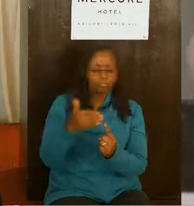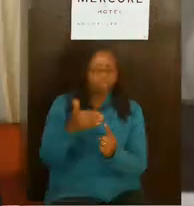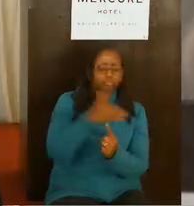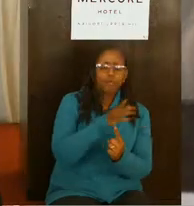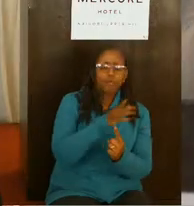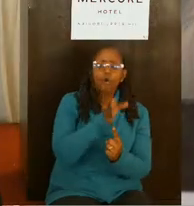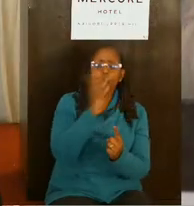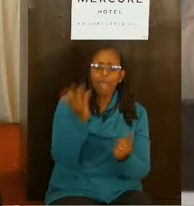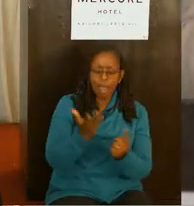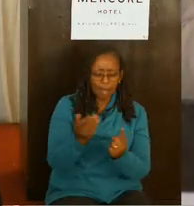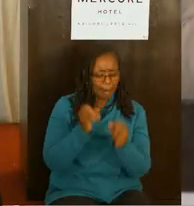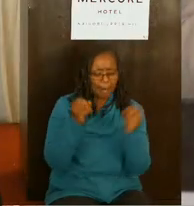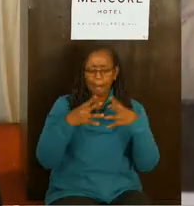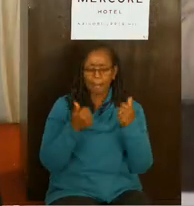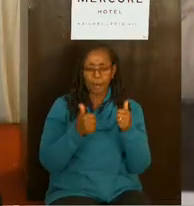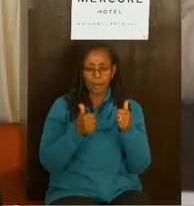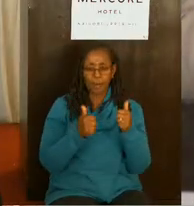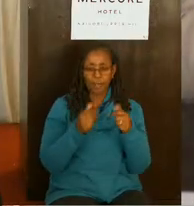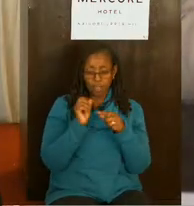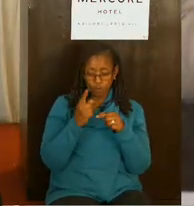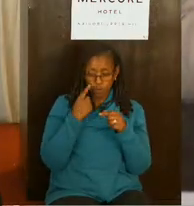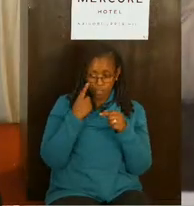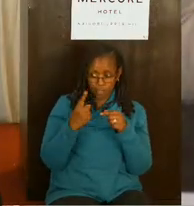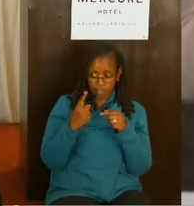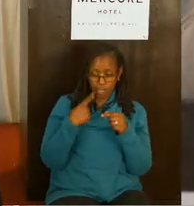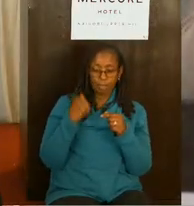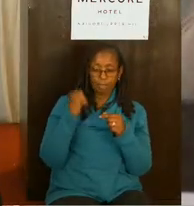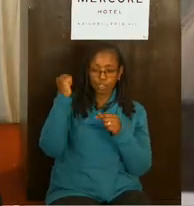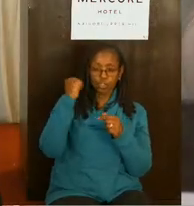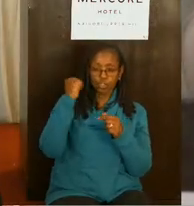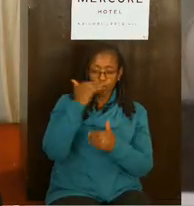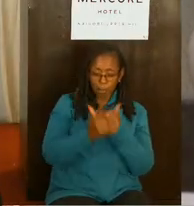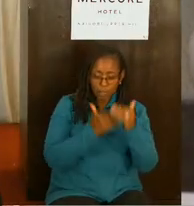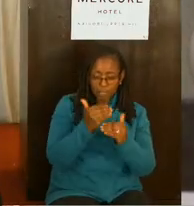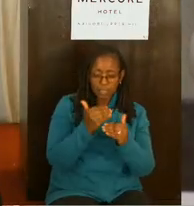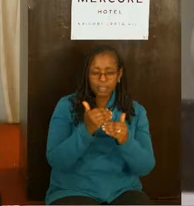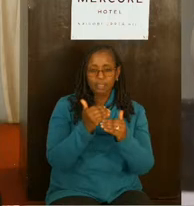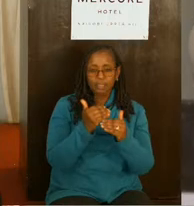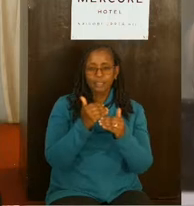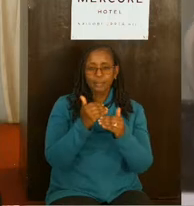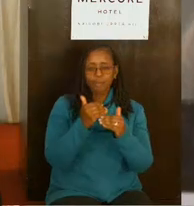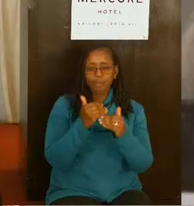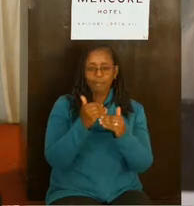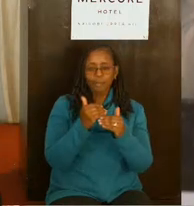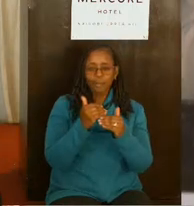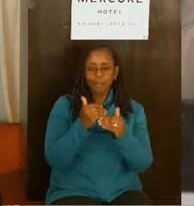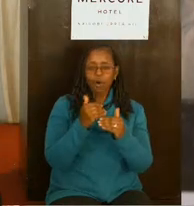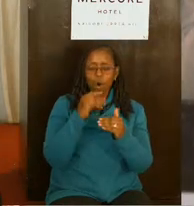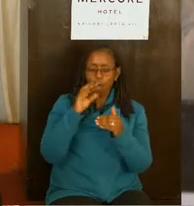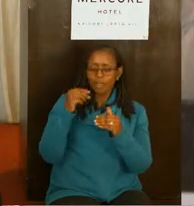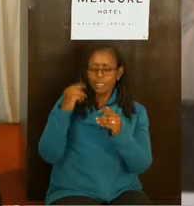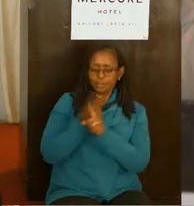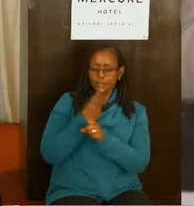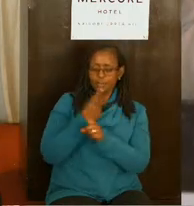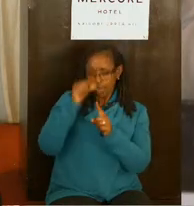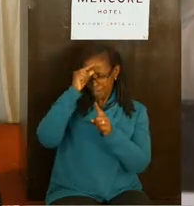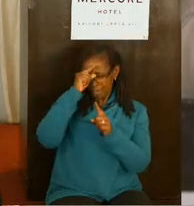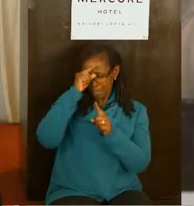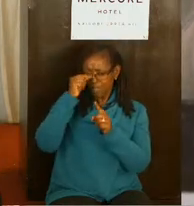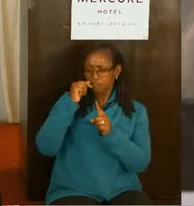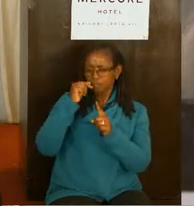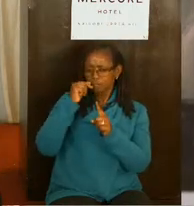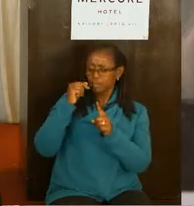we have come in if you look at the older political processes all the regimes that has passed through this country you realize in every election